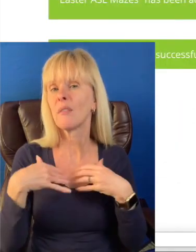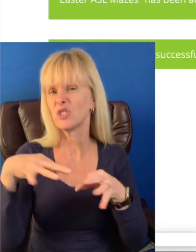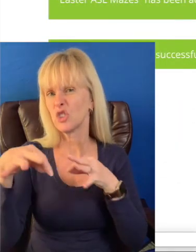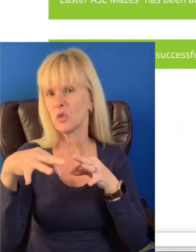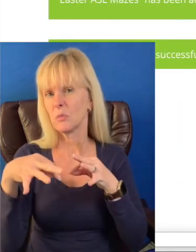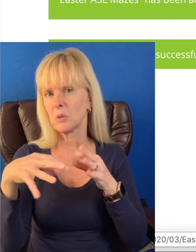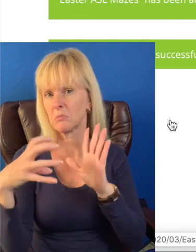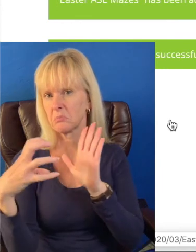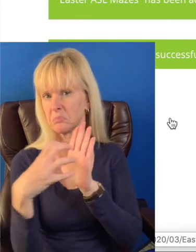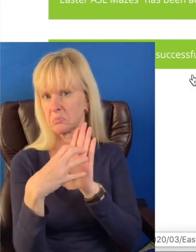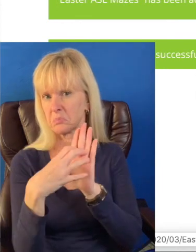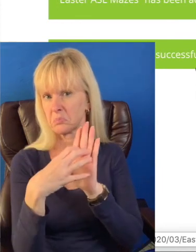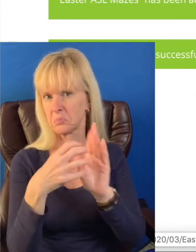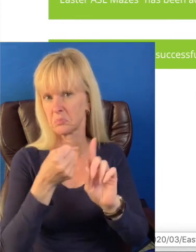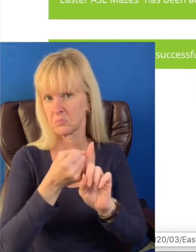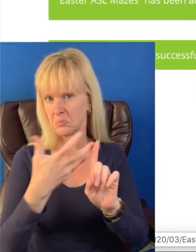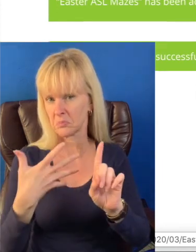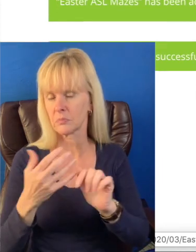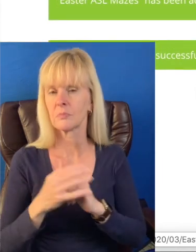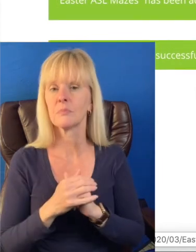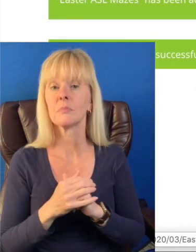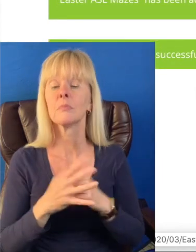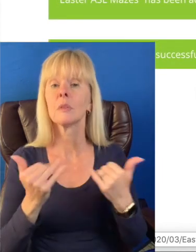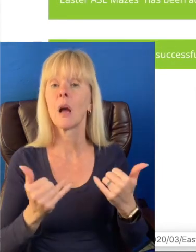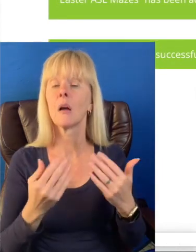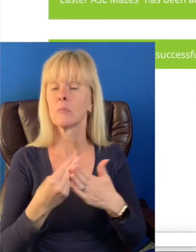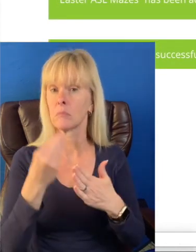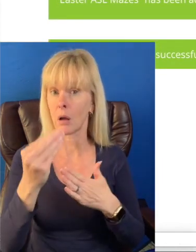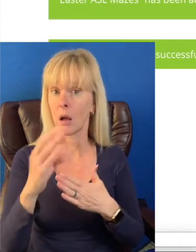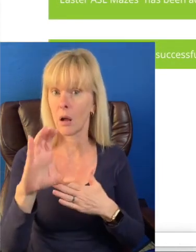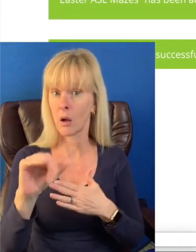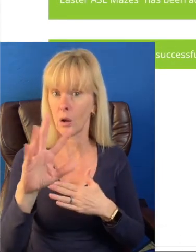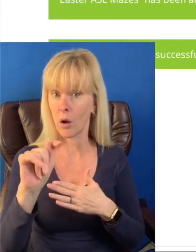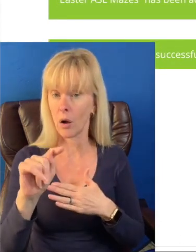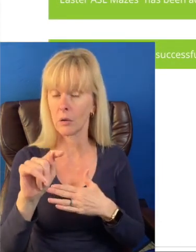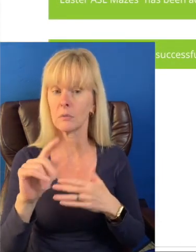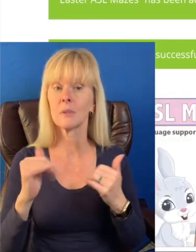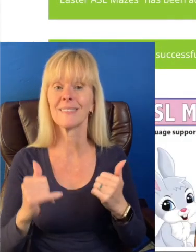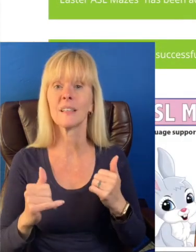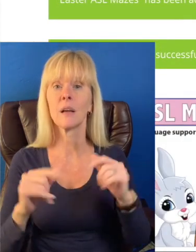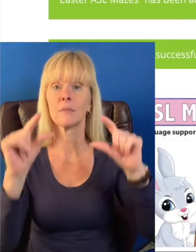here. Okay, once this is in my cart, then I'm going to go to View My Cart.